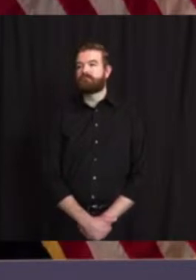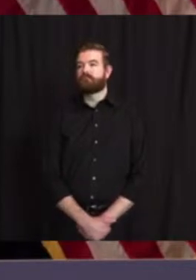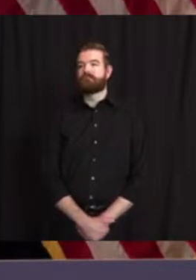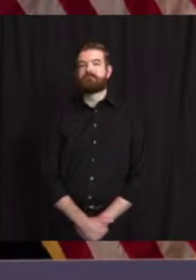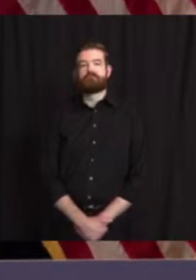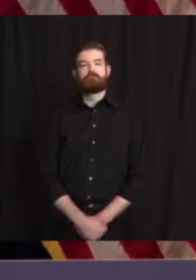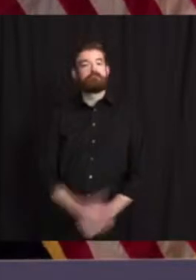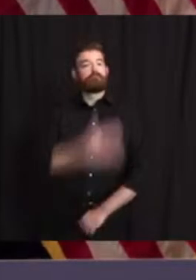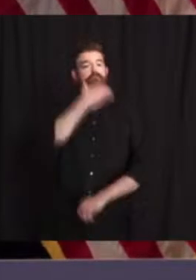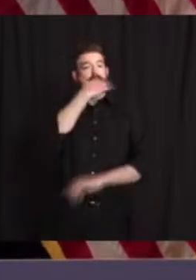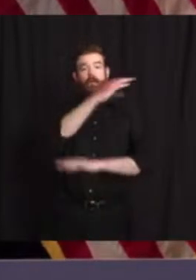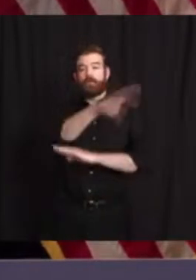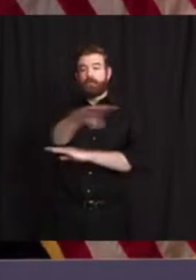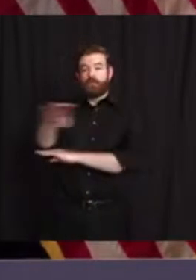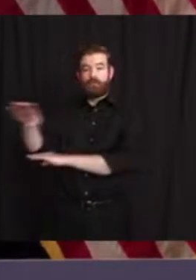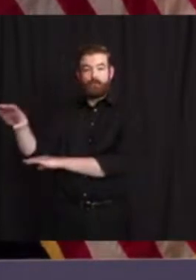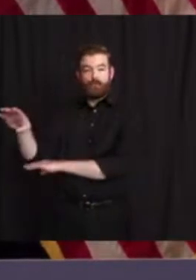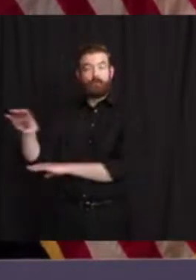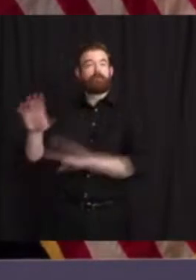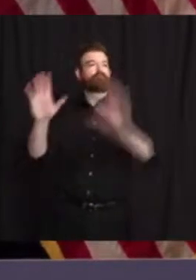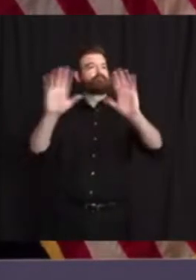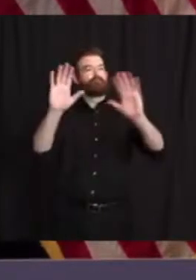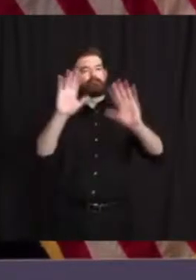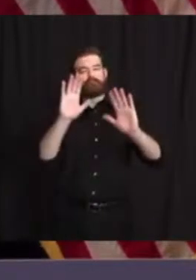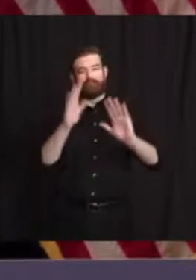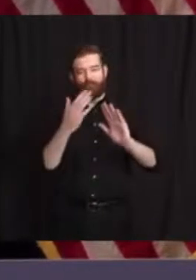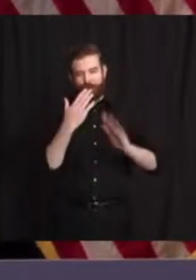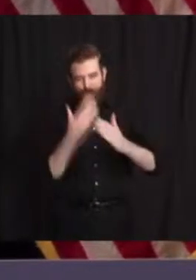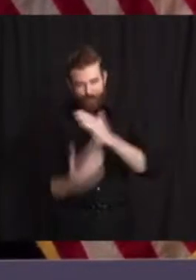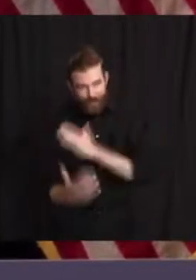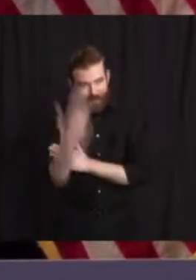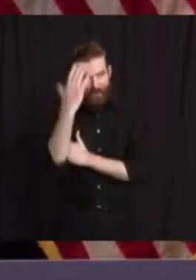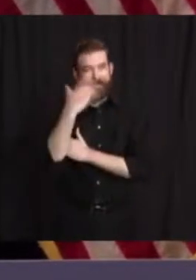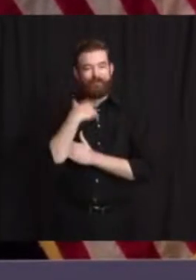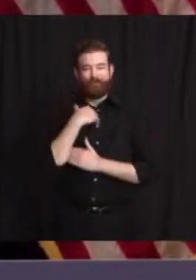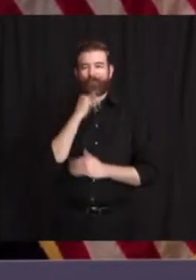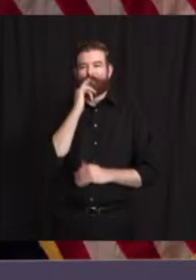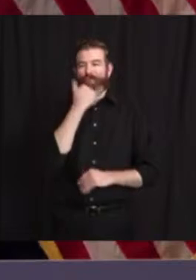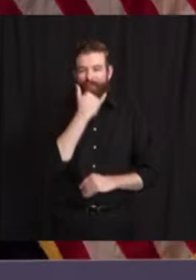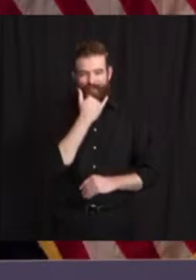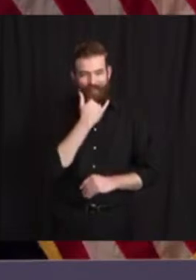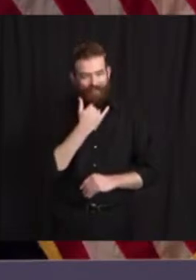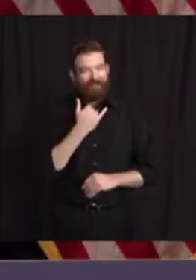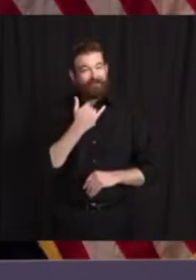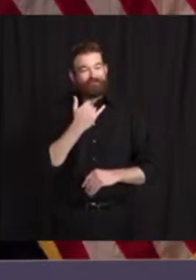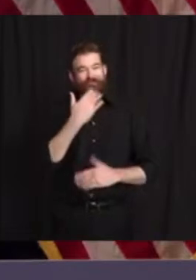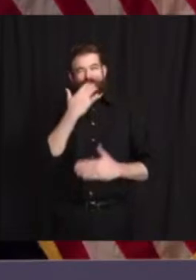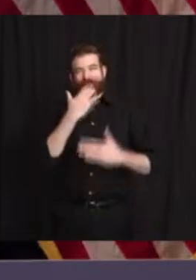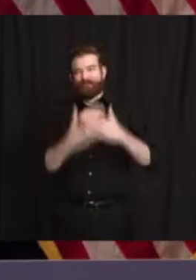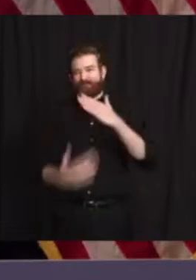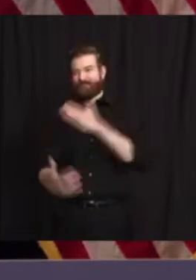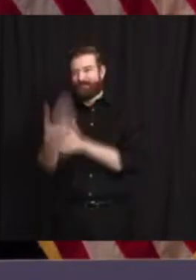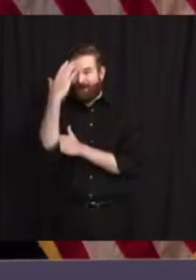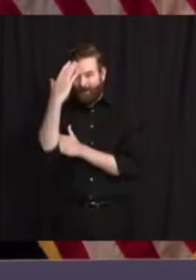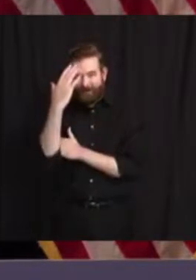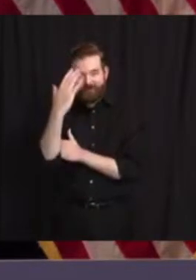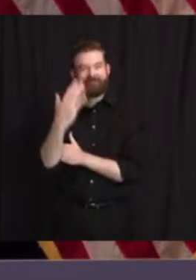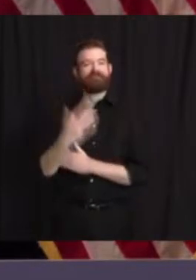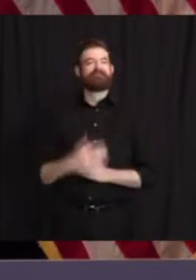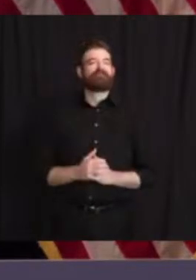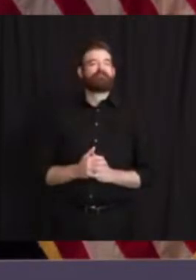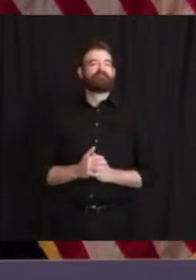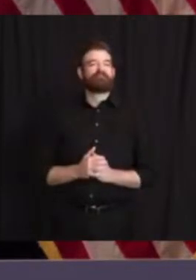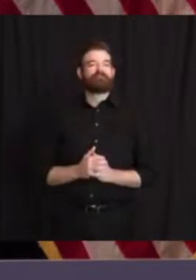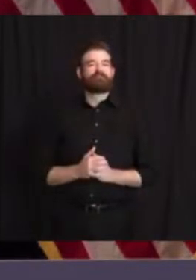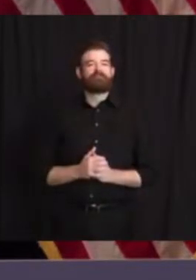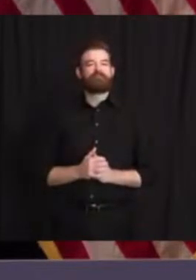Good afternoon, or good morning, pardon me. I've already made a mistake. Good morning, everyone. I'm joined today and honored to be with the